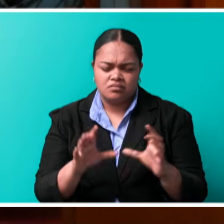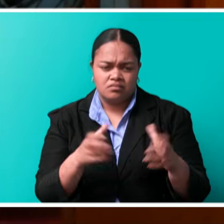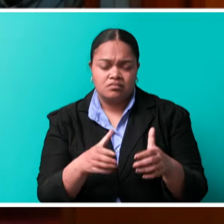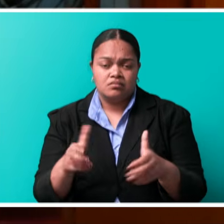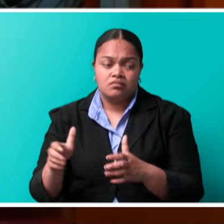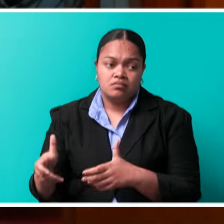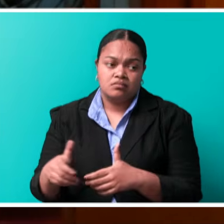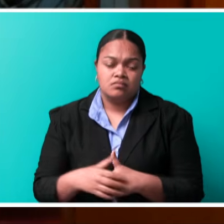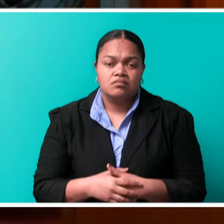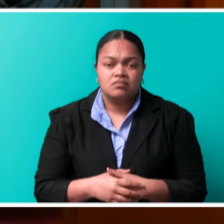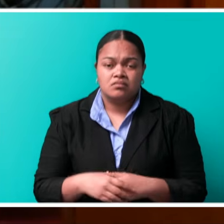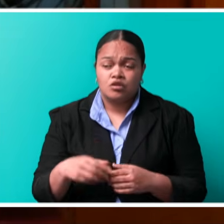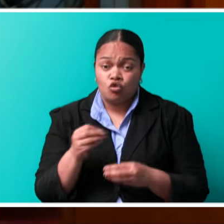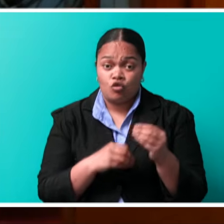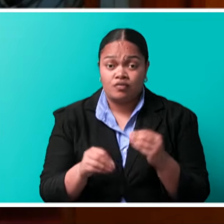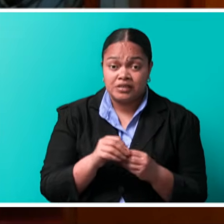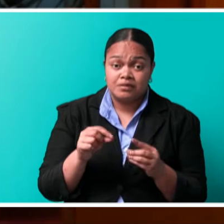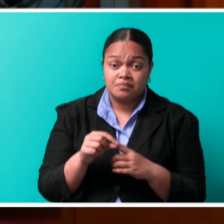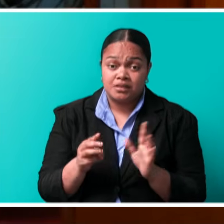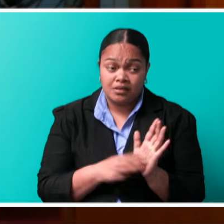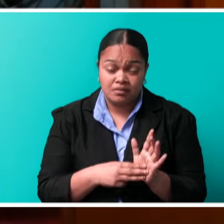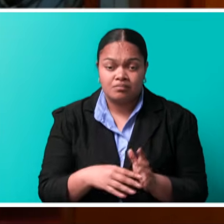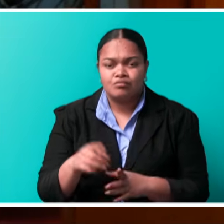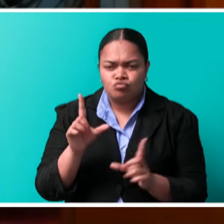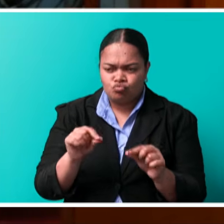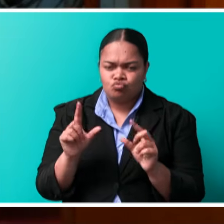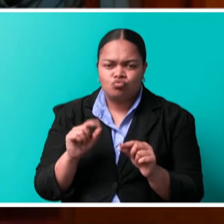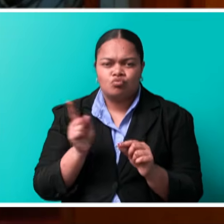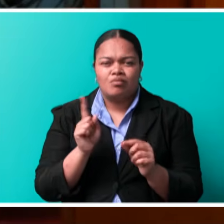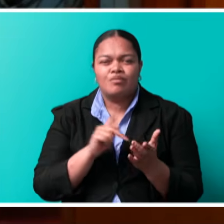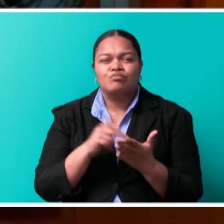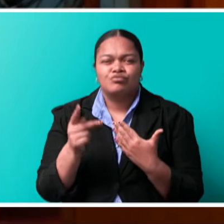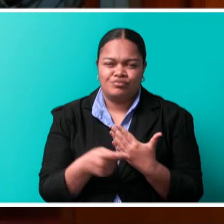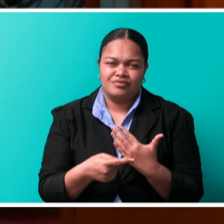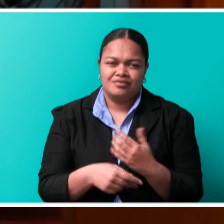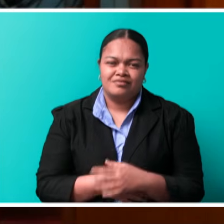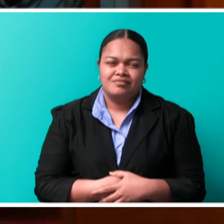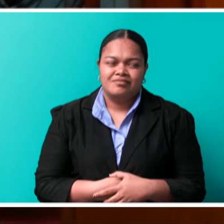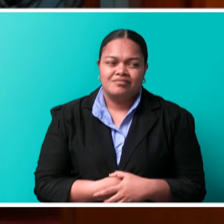by the Office of the Prime Minister is facilitating projects to help them start.